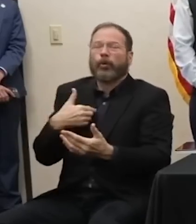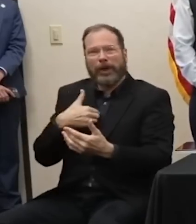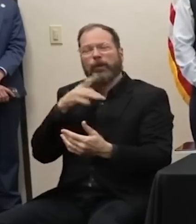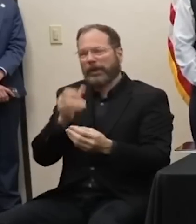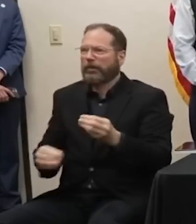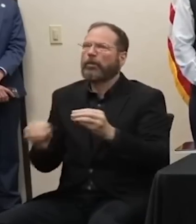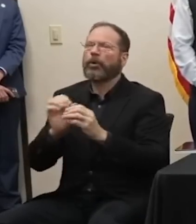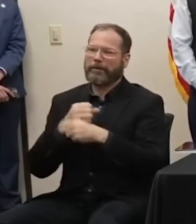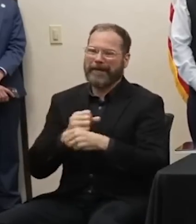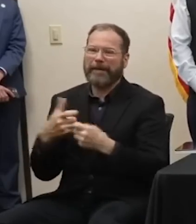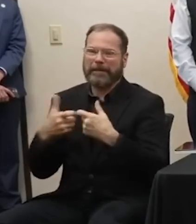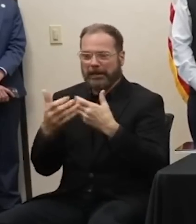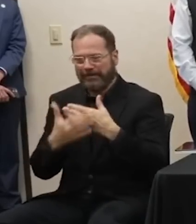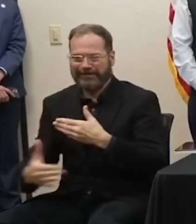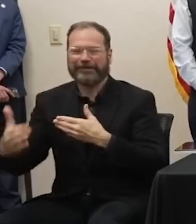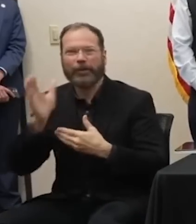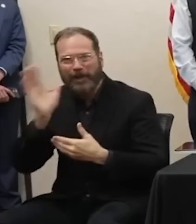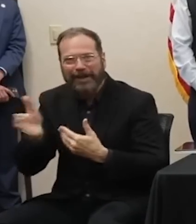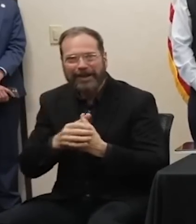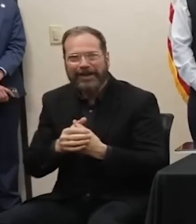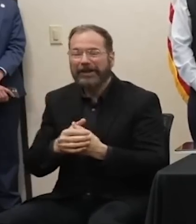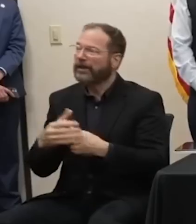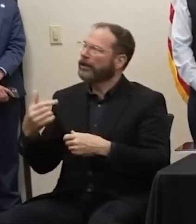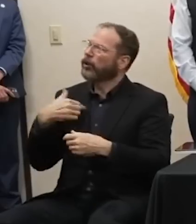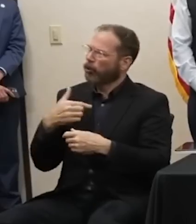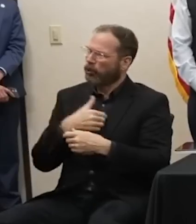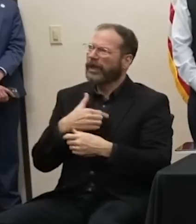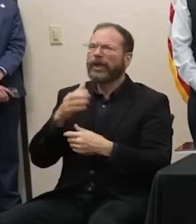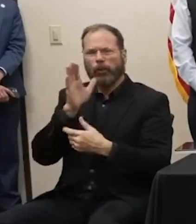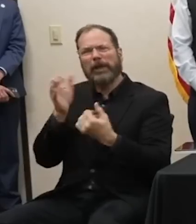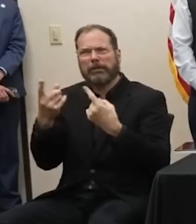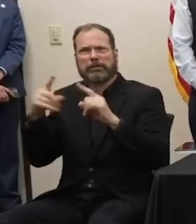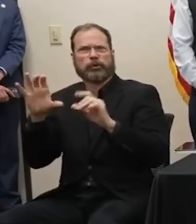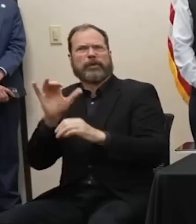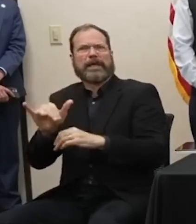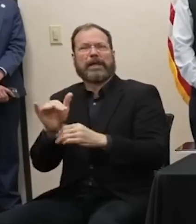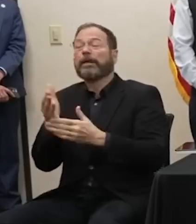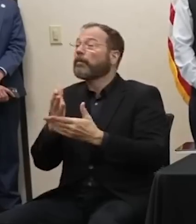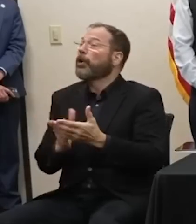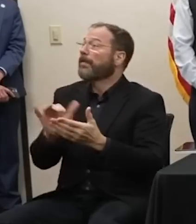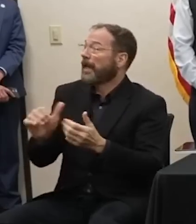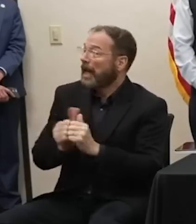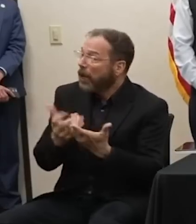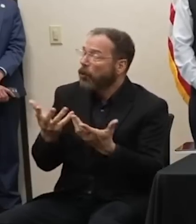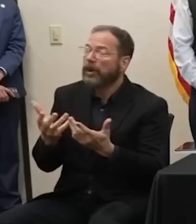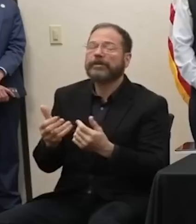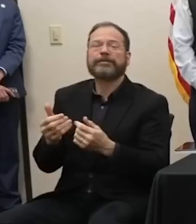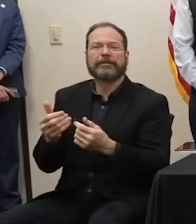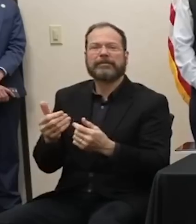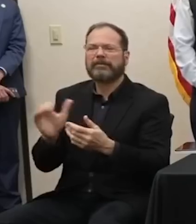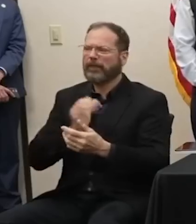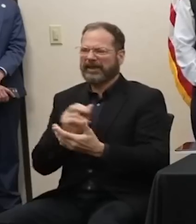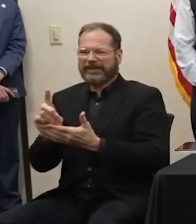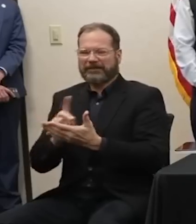power generation going forward, and we will accomplish that. Part of that is based upon the design